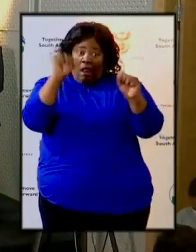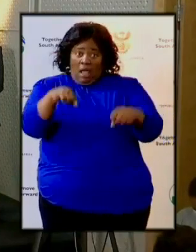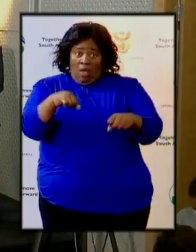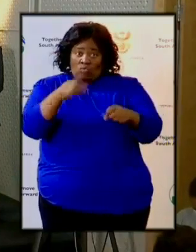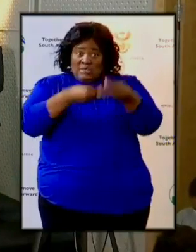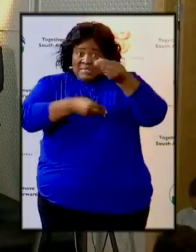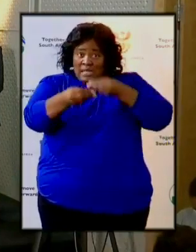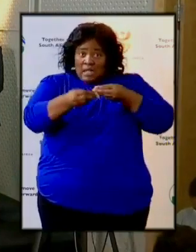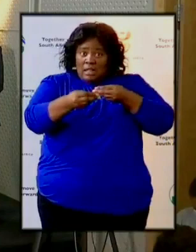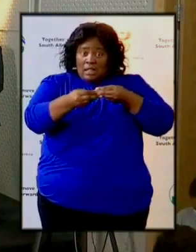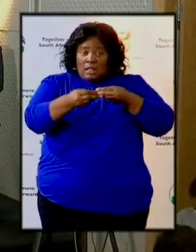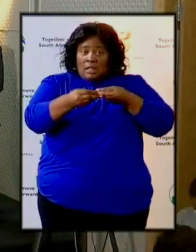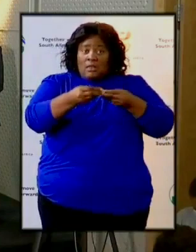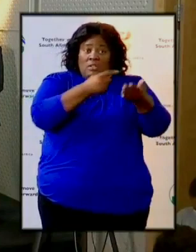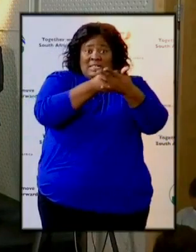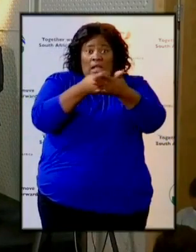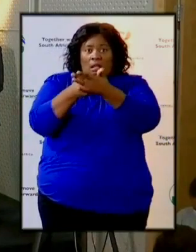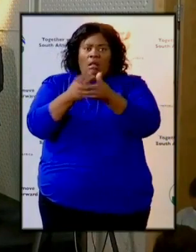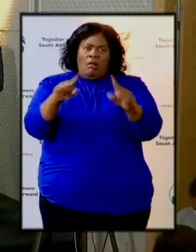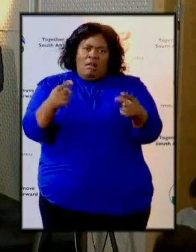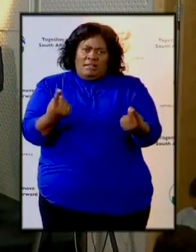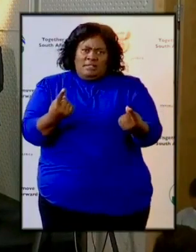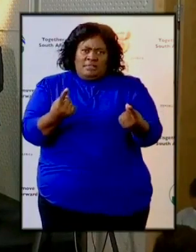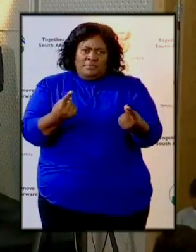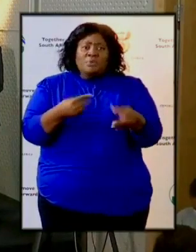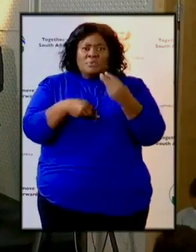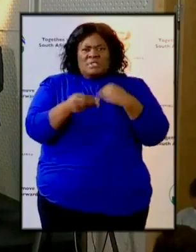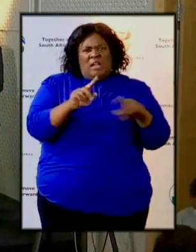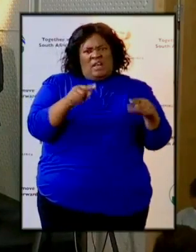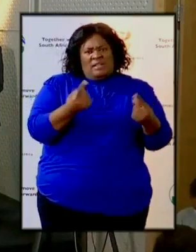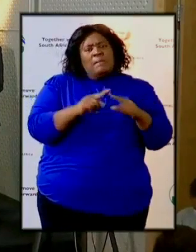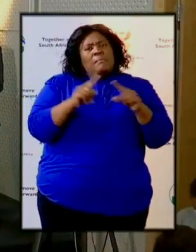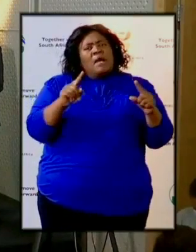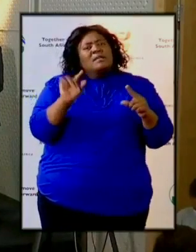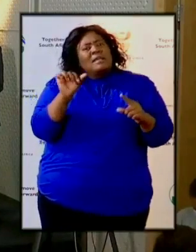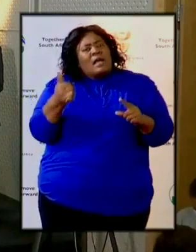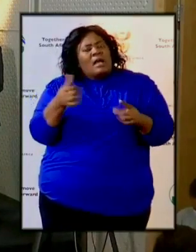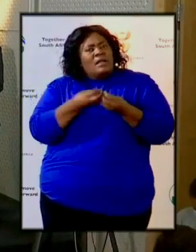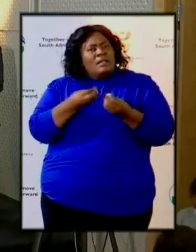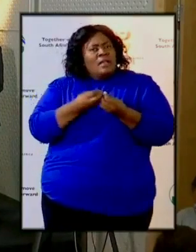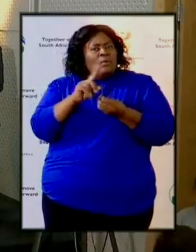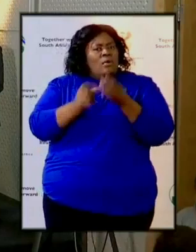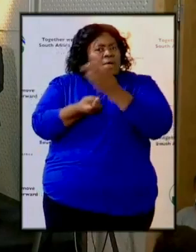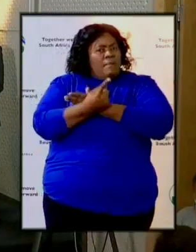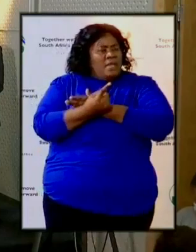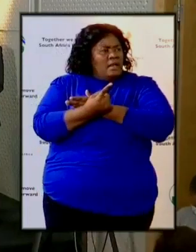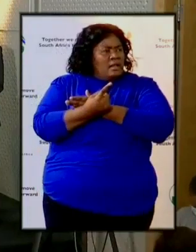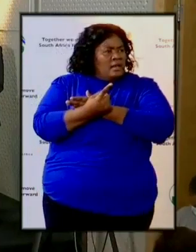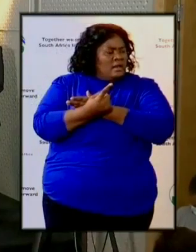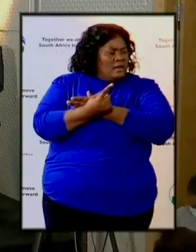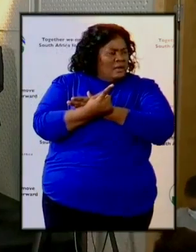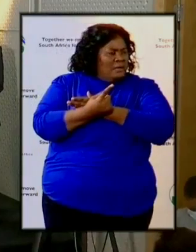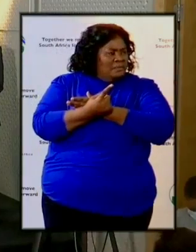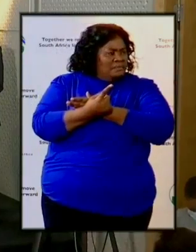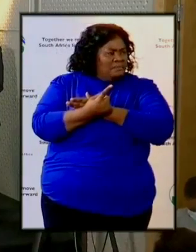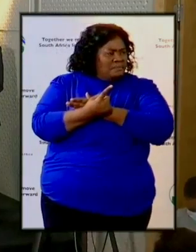where alcohol is a source, and we've seen incidents of looting. So they are asking, what will happen? Will there be plans, permits